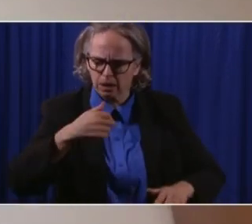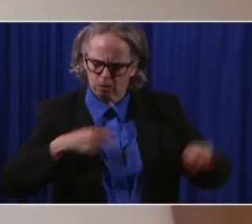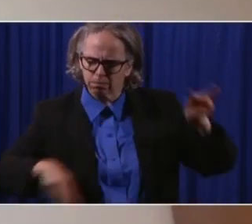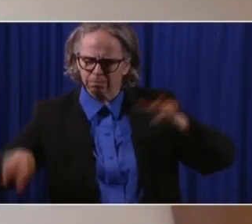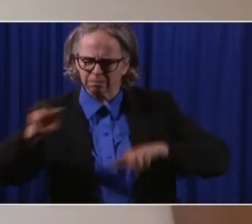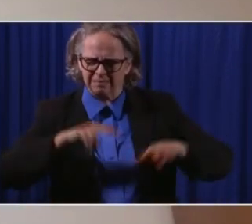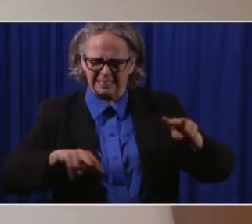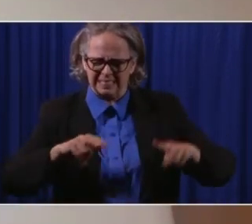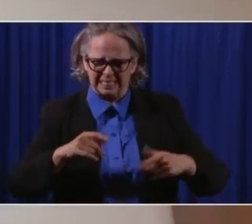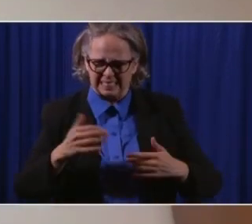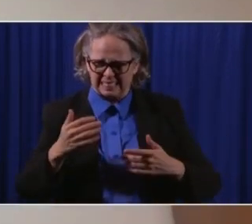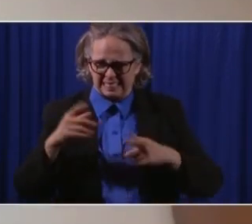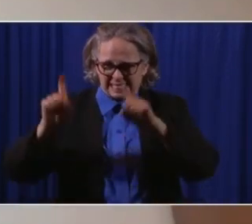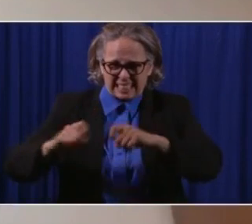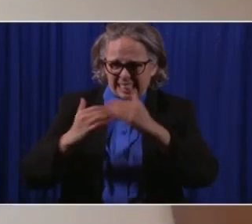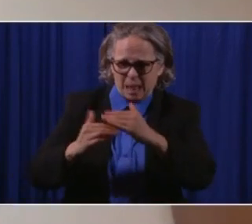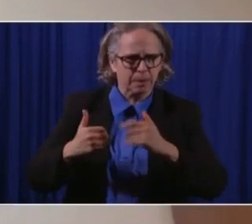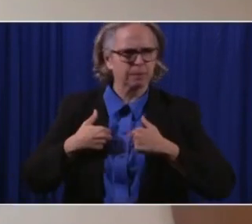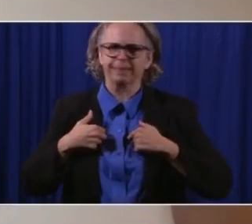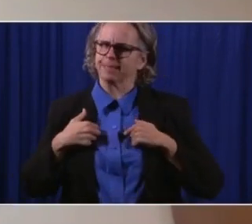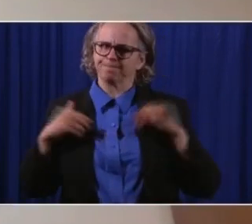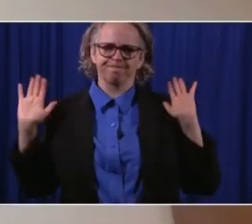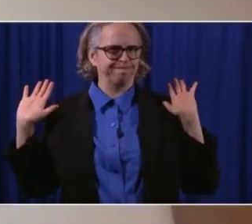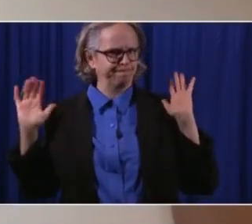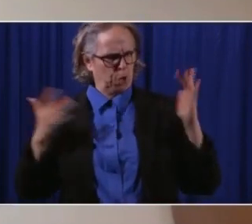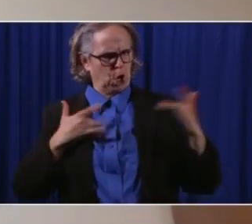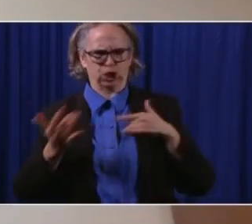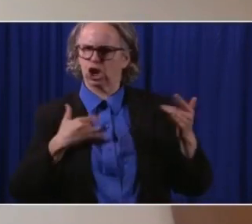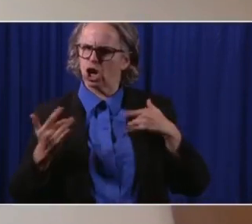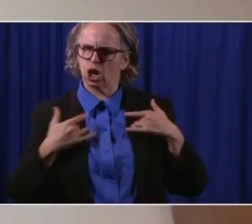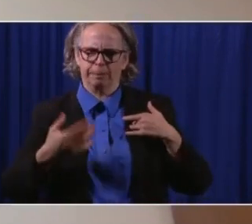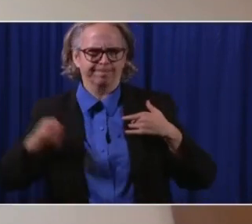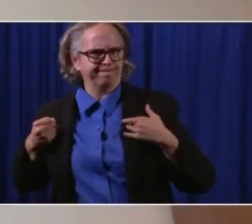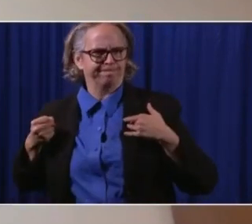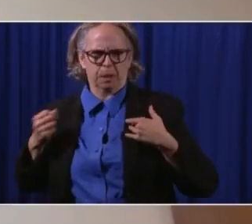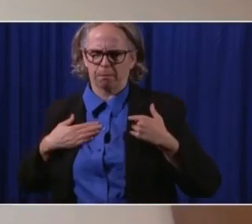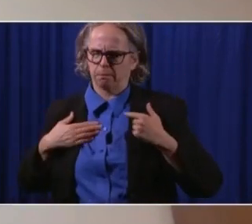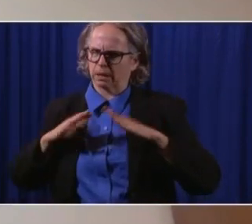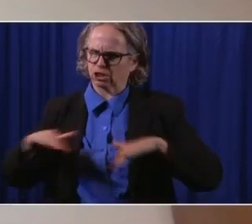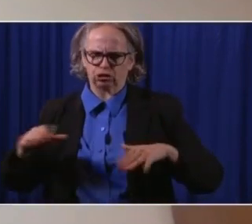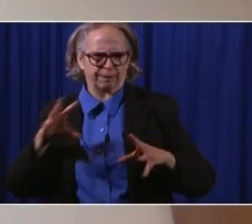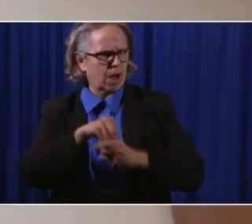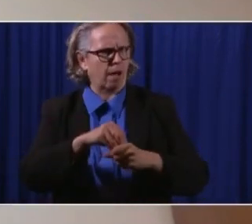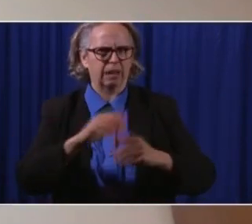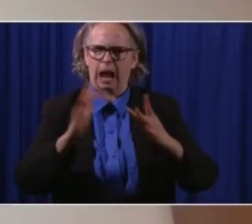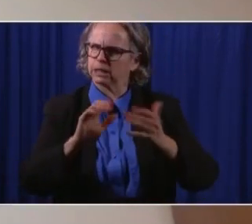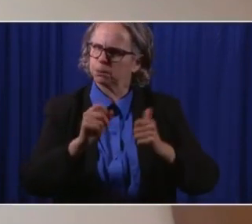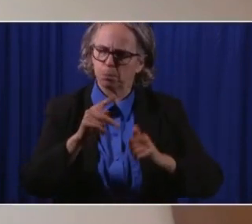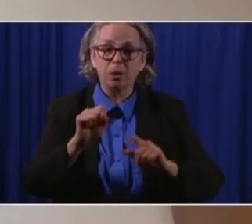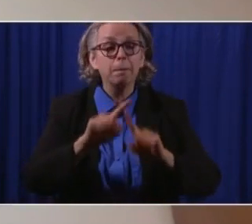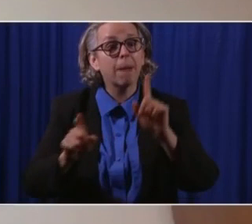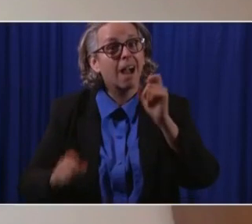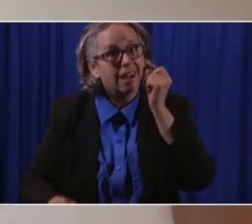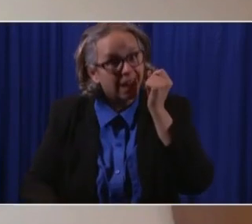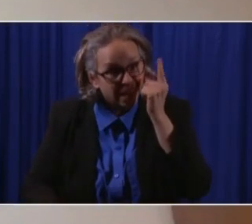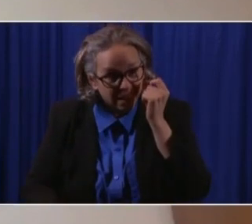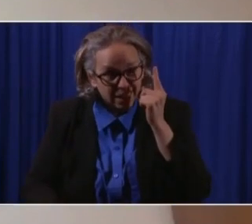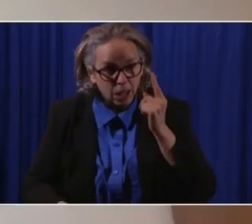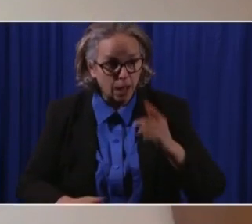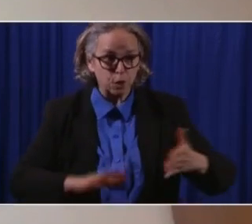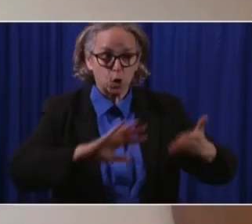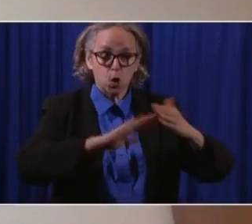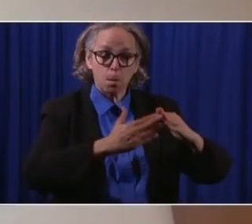have some real concerns about letting my son play a contact sport. That being said, if I lived in a community where the infectivity rate is well controlled, where